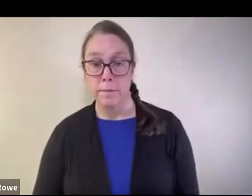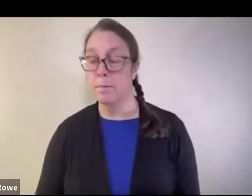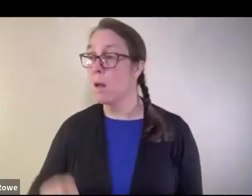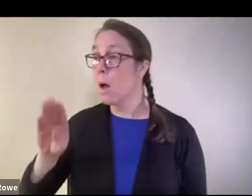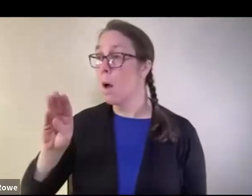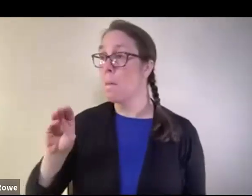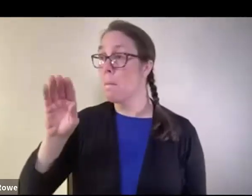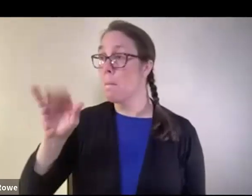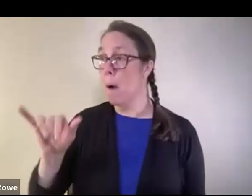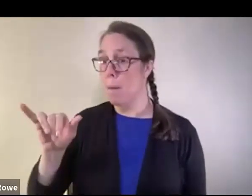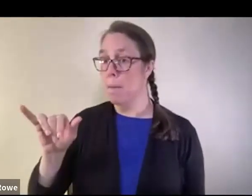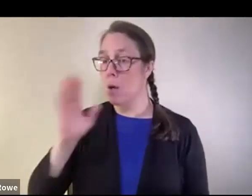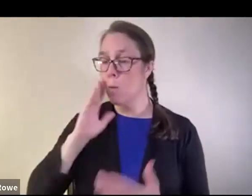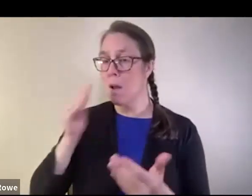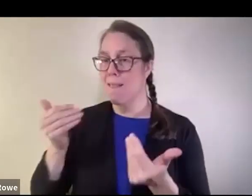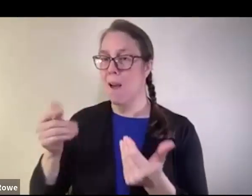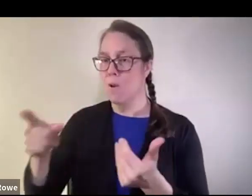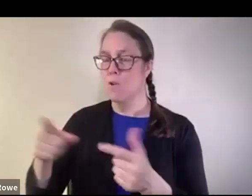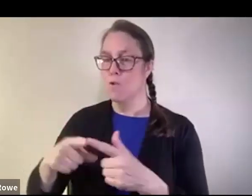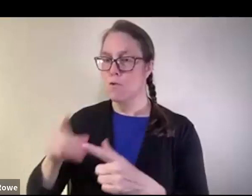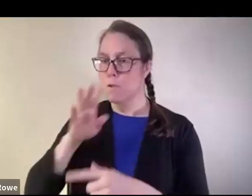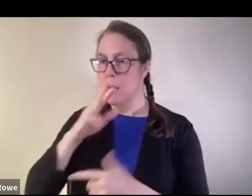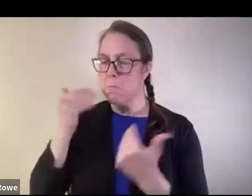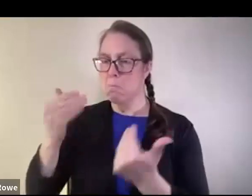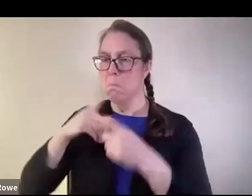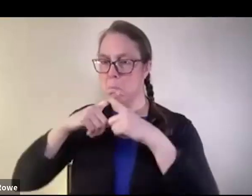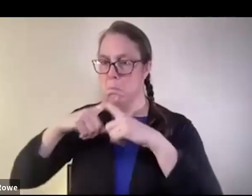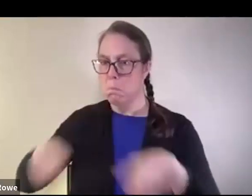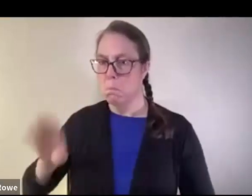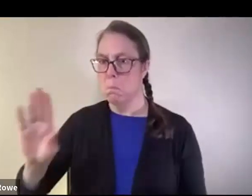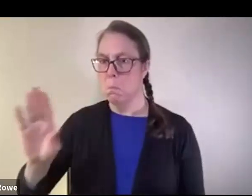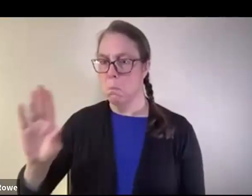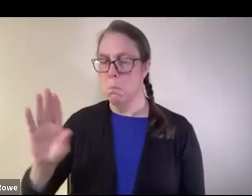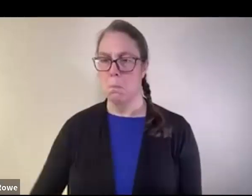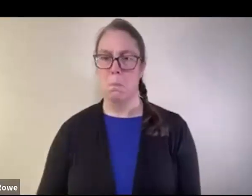Bobby, I've allowed you to speak. Go ahead and unmute your mic.